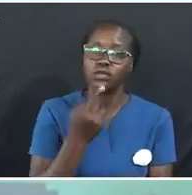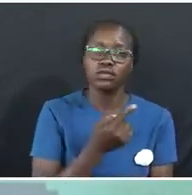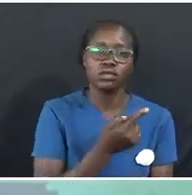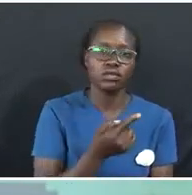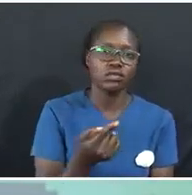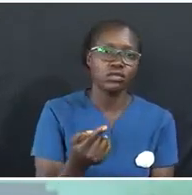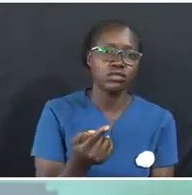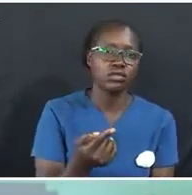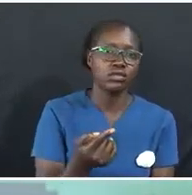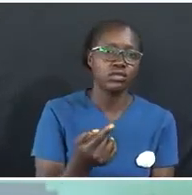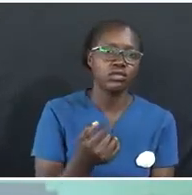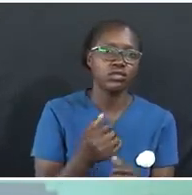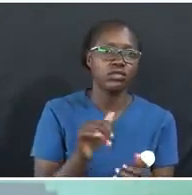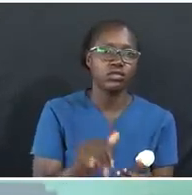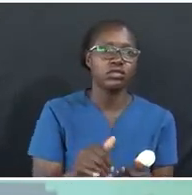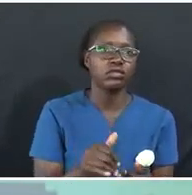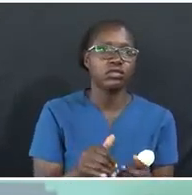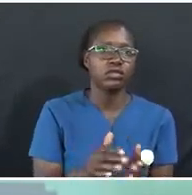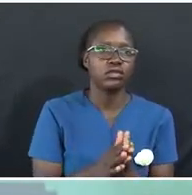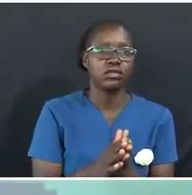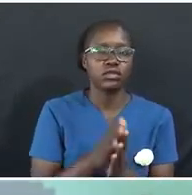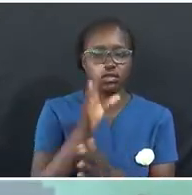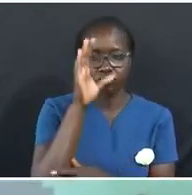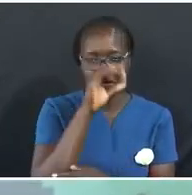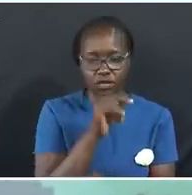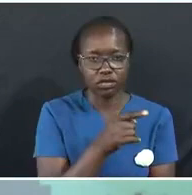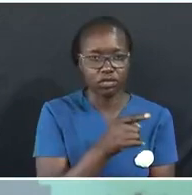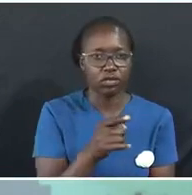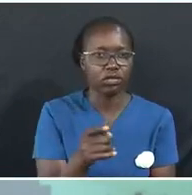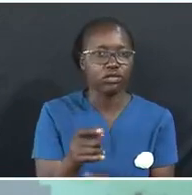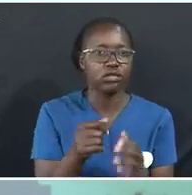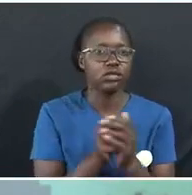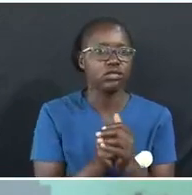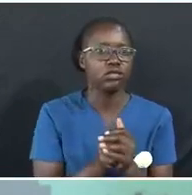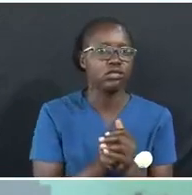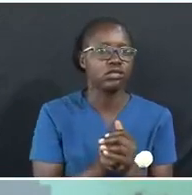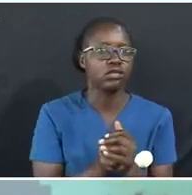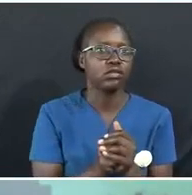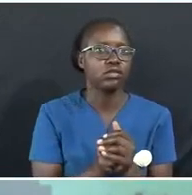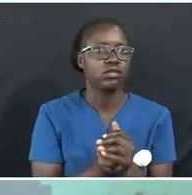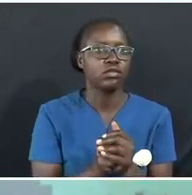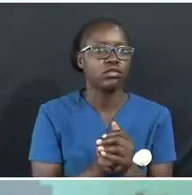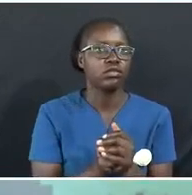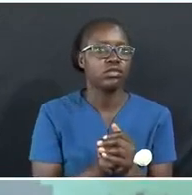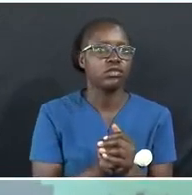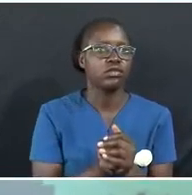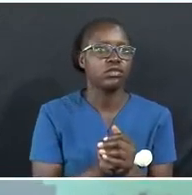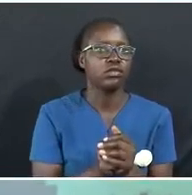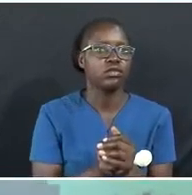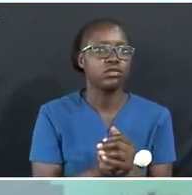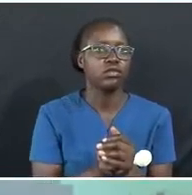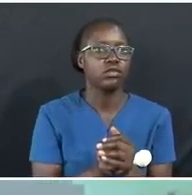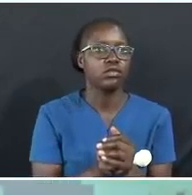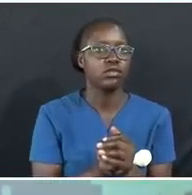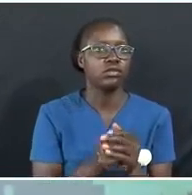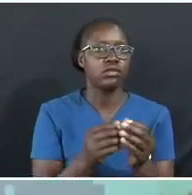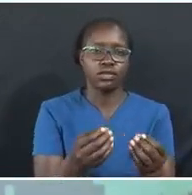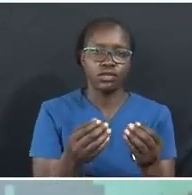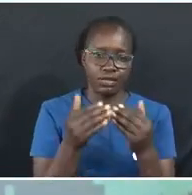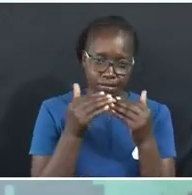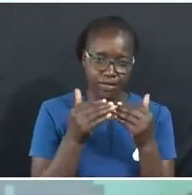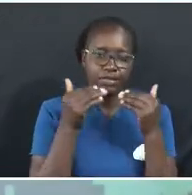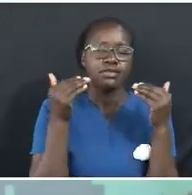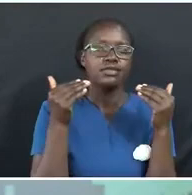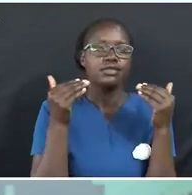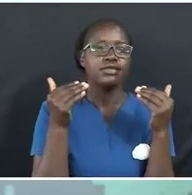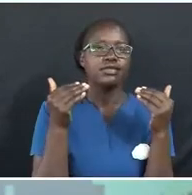that I love you even as you worship. I miss you. And they have smiled. They have given a smile just a few